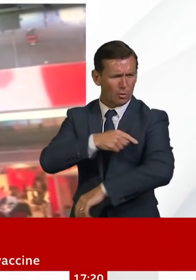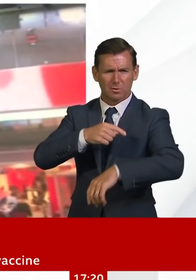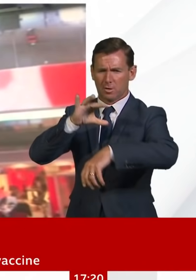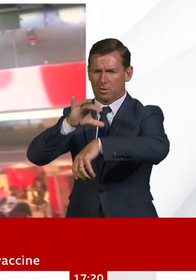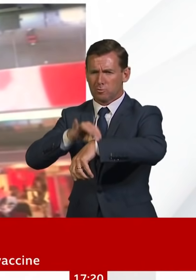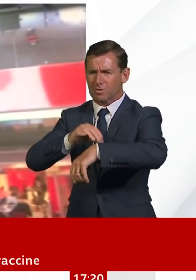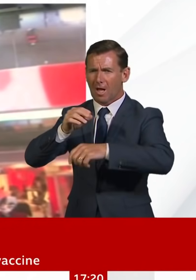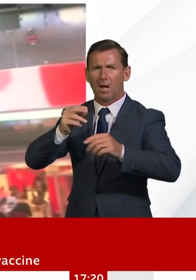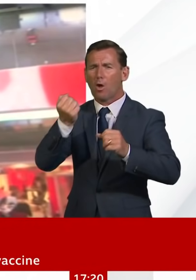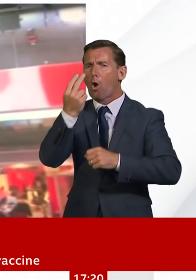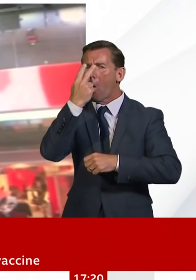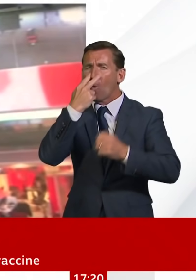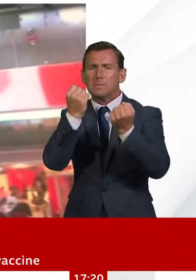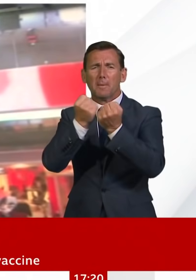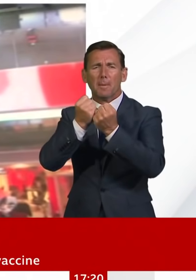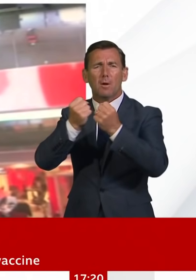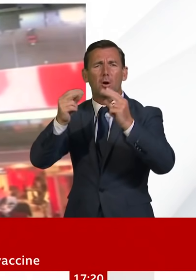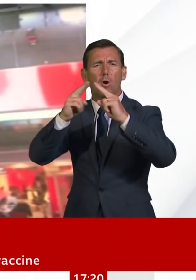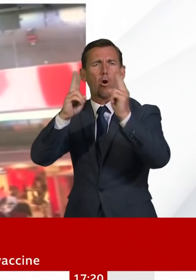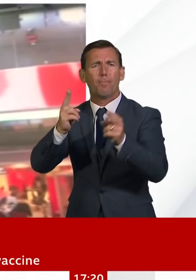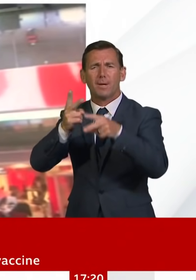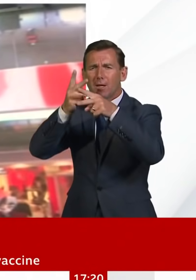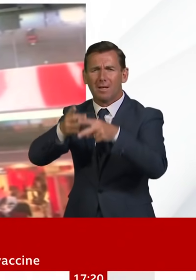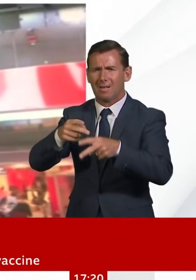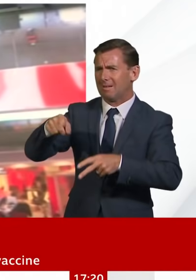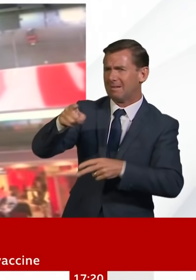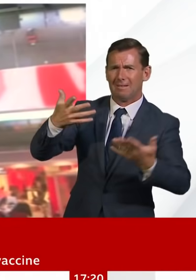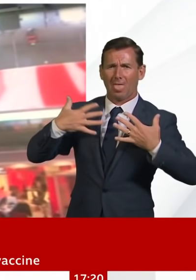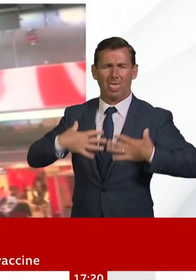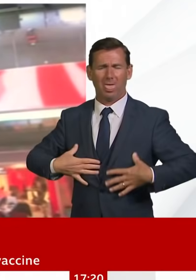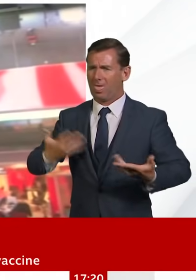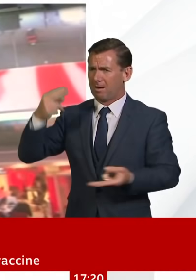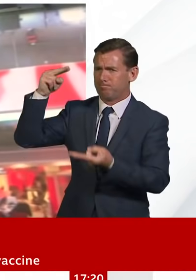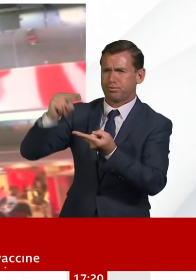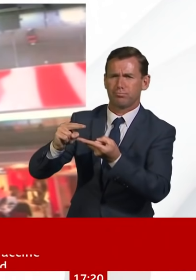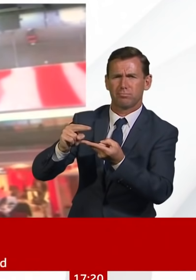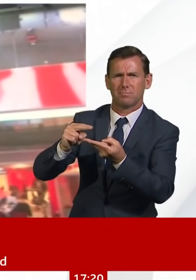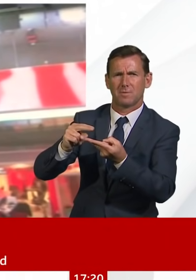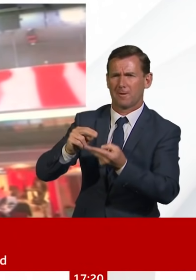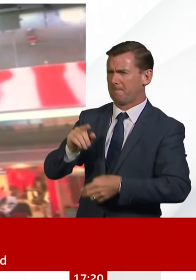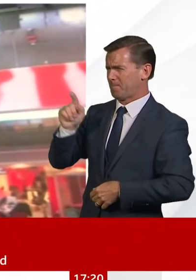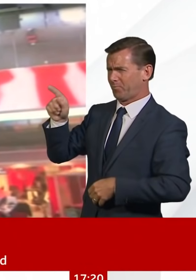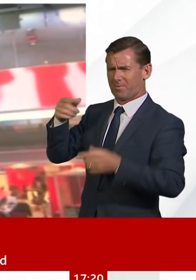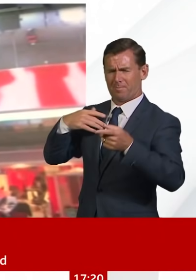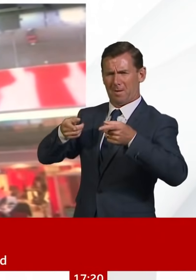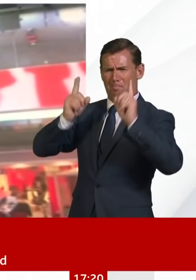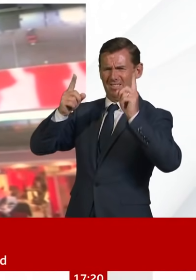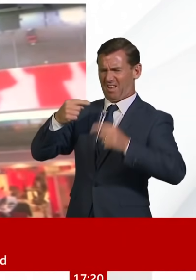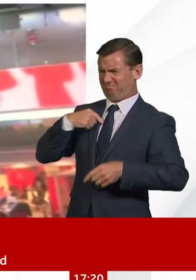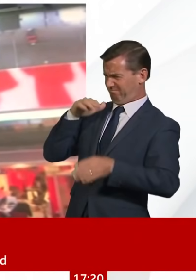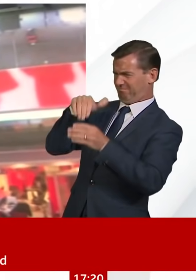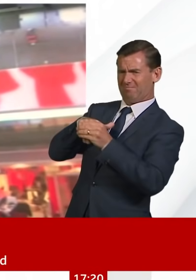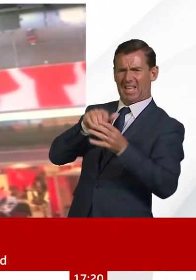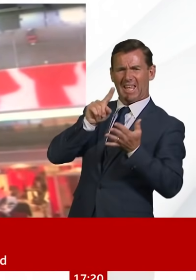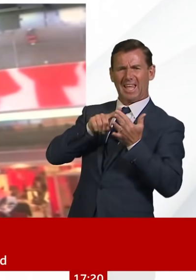homes are actually experiencing? And why did ministers suggest there was some kind of mix-up about not taking part in the EU scheme to get medical kit,